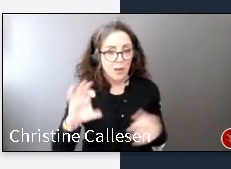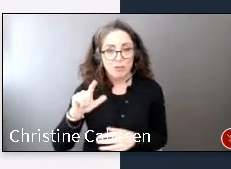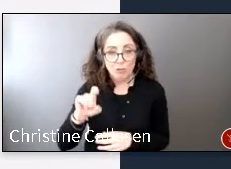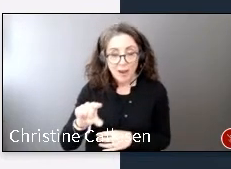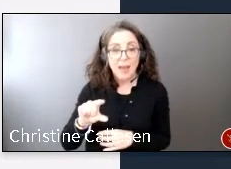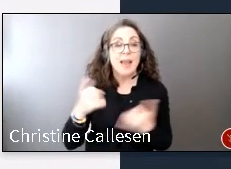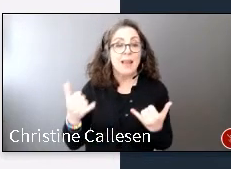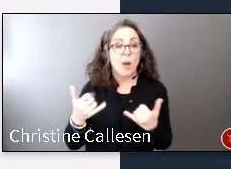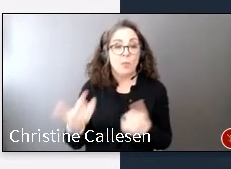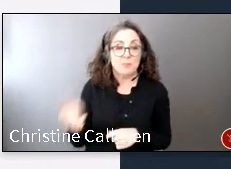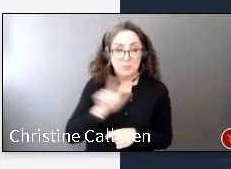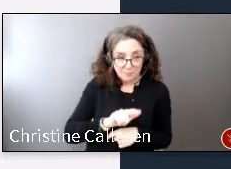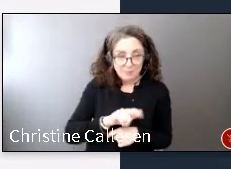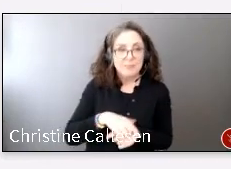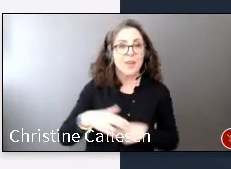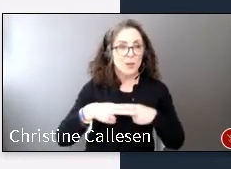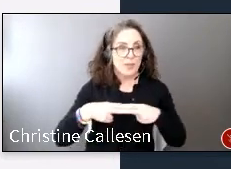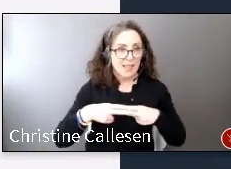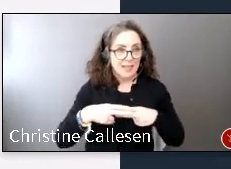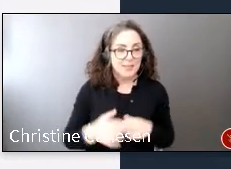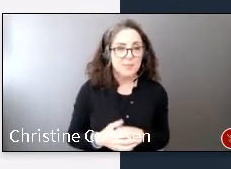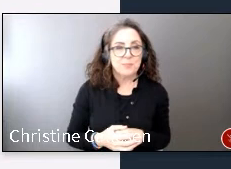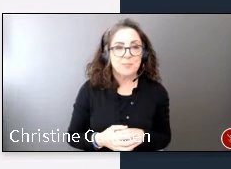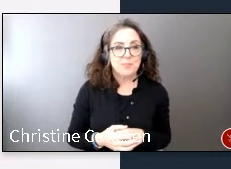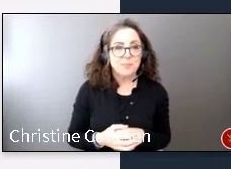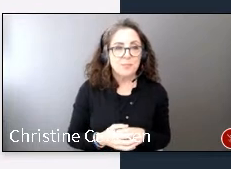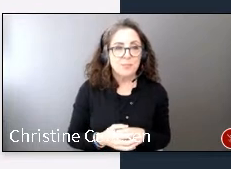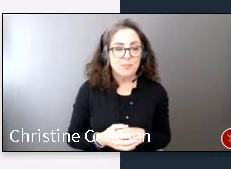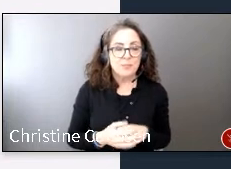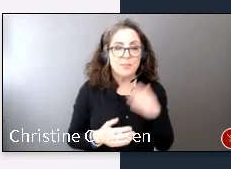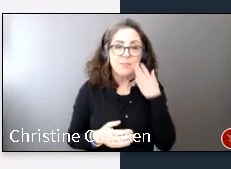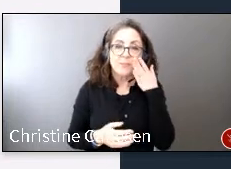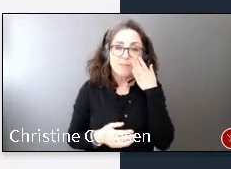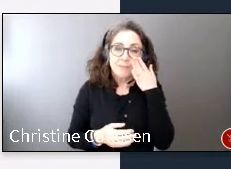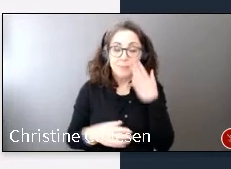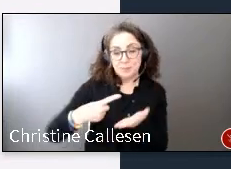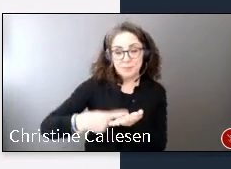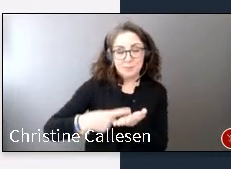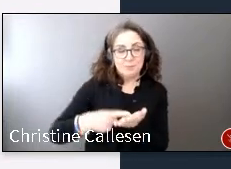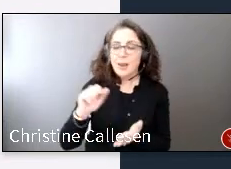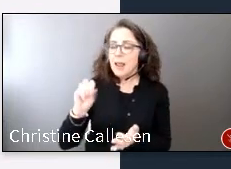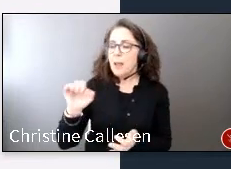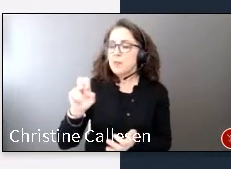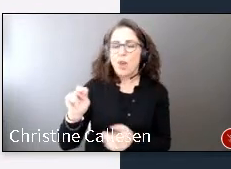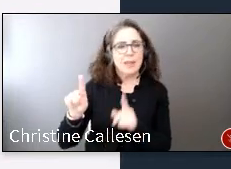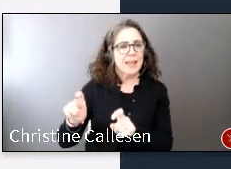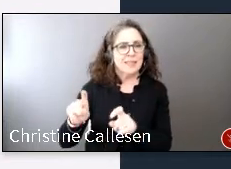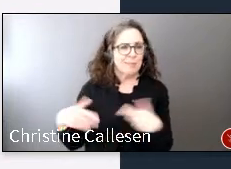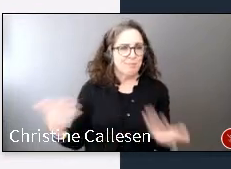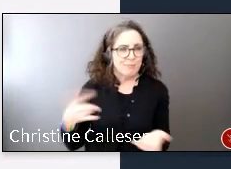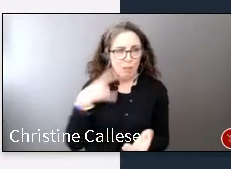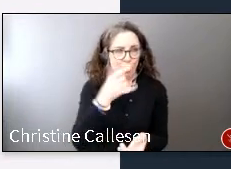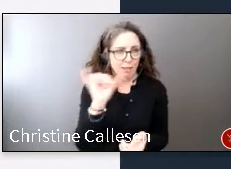let's jump back to the slides. We want to talk about what is Amazon testing. So what